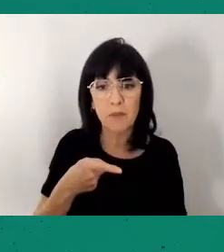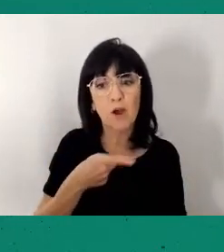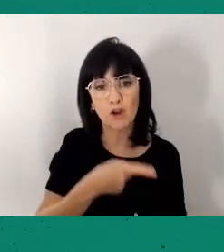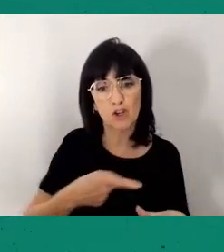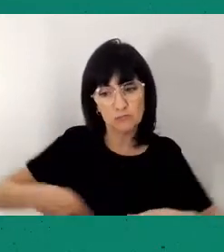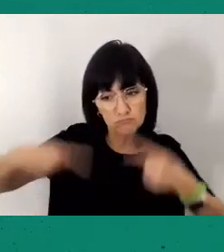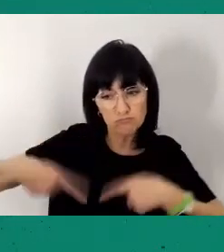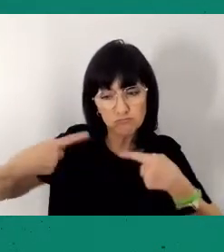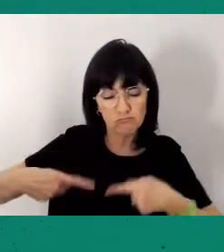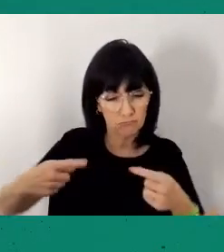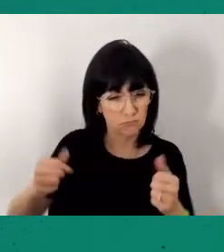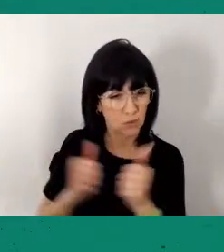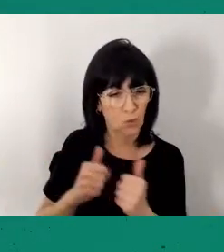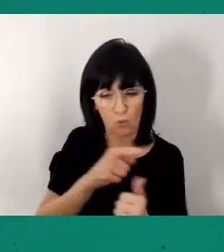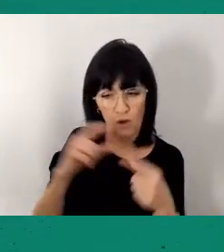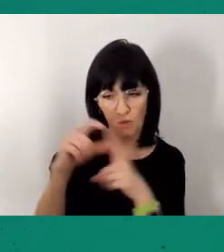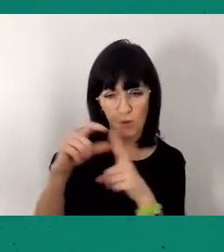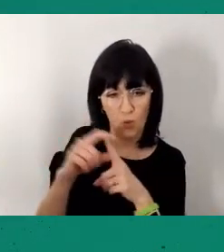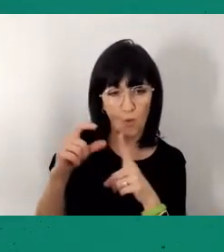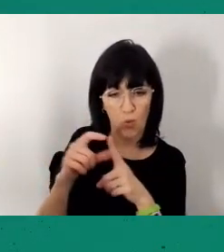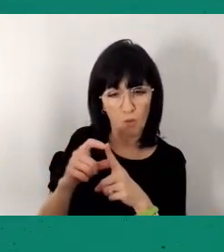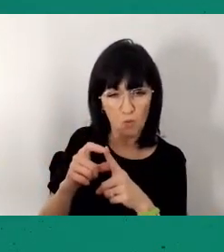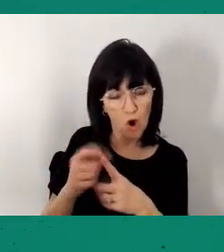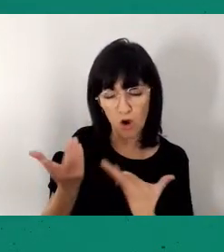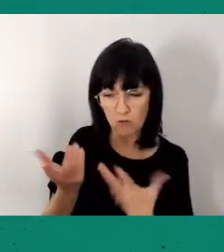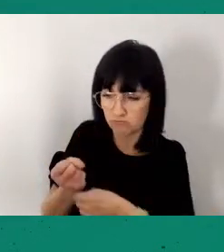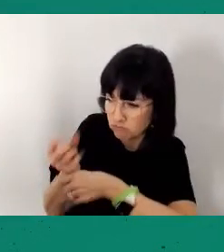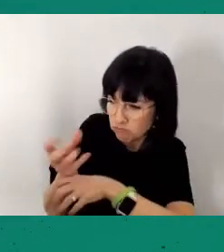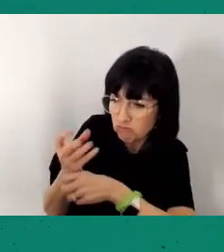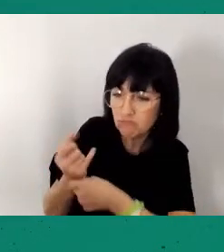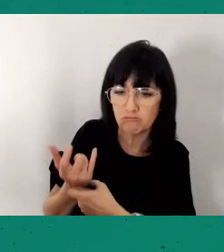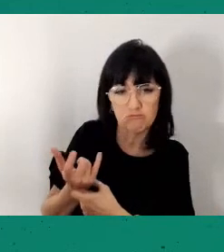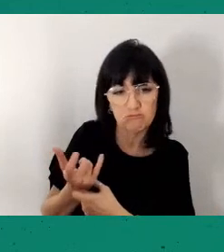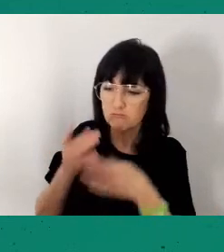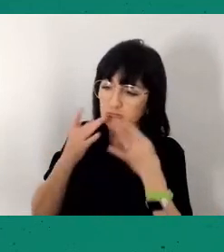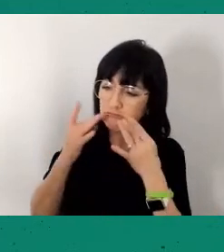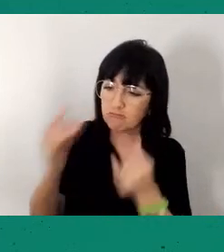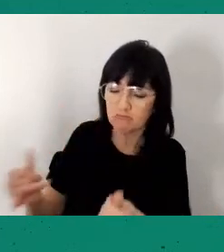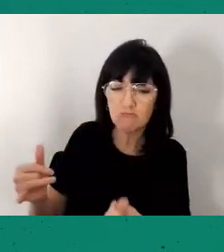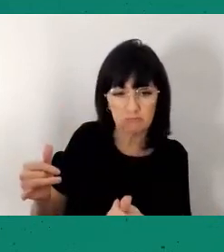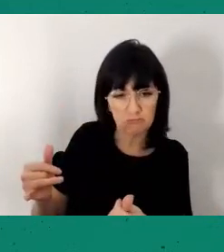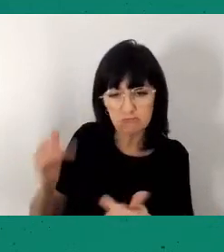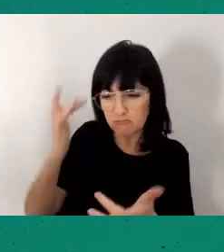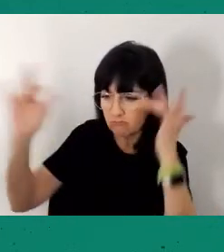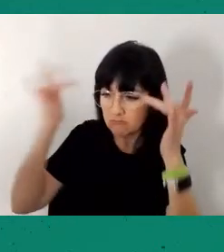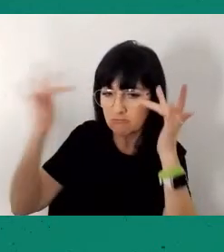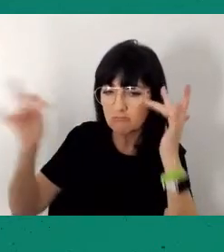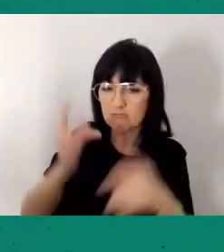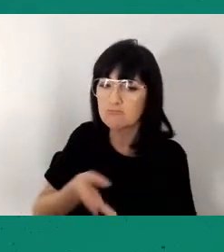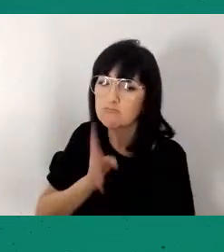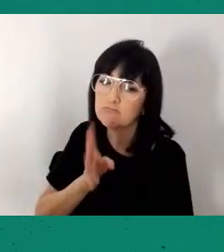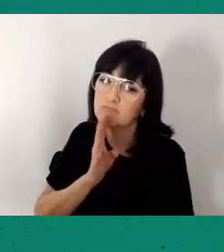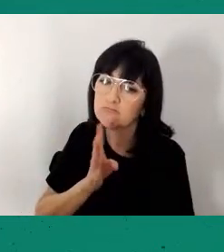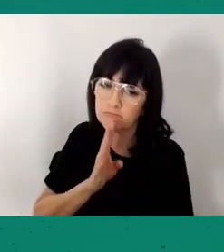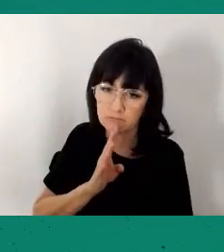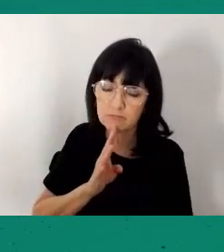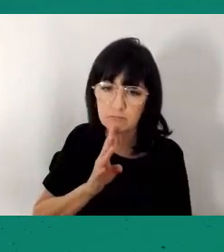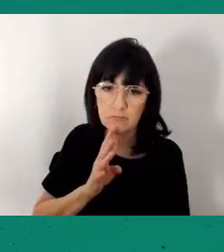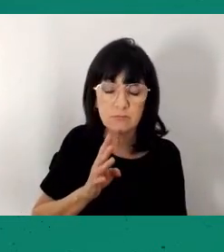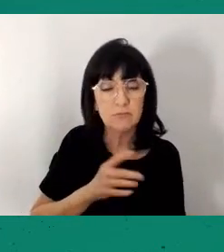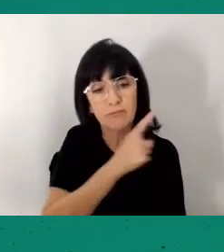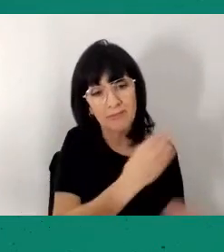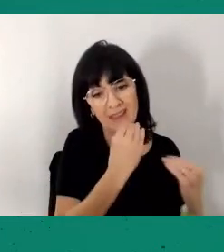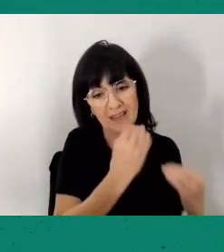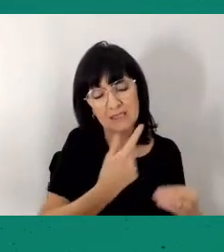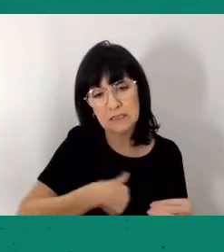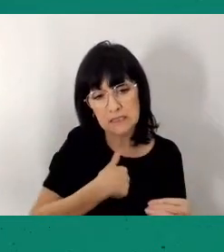went to school, our teachers taught us how to adjust to the situation. They also taught us the accomplishments of Blacks